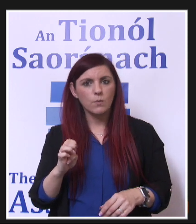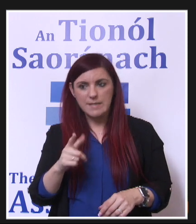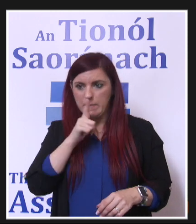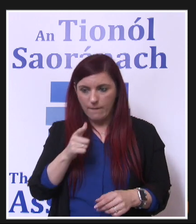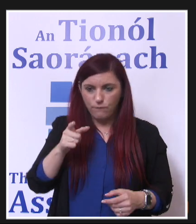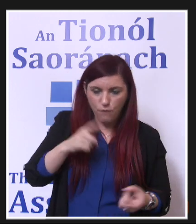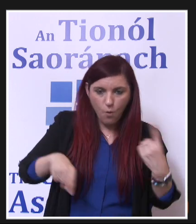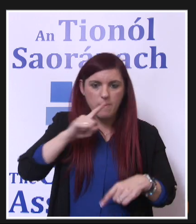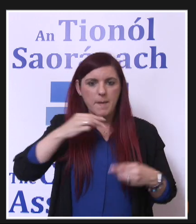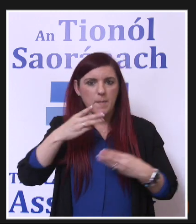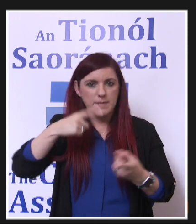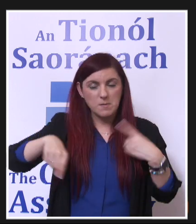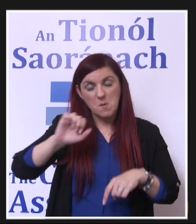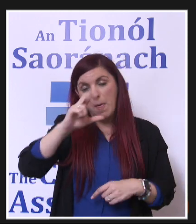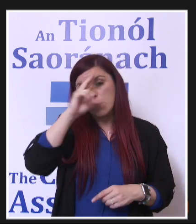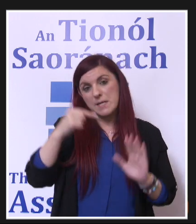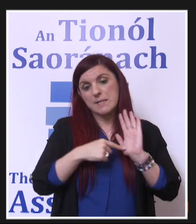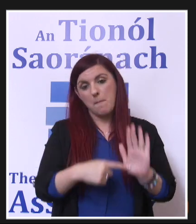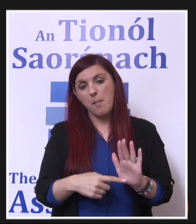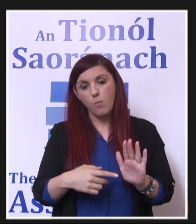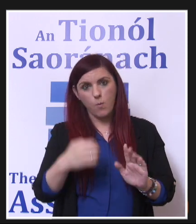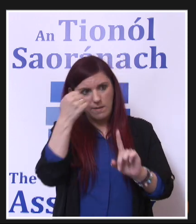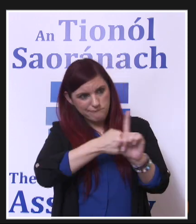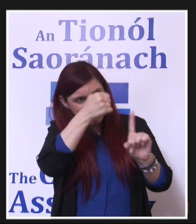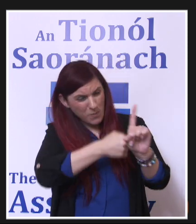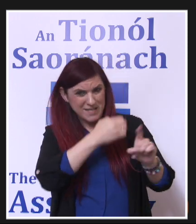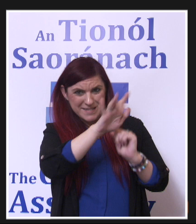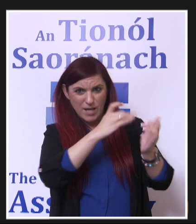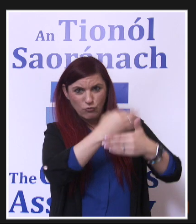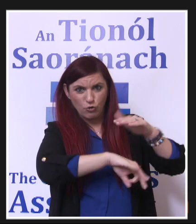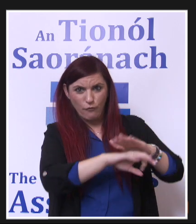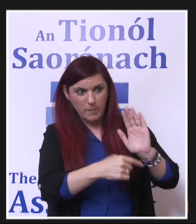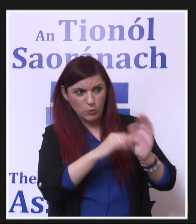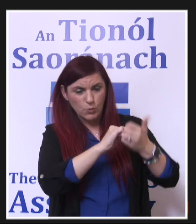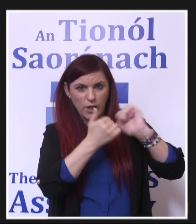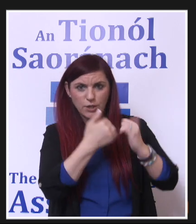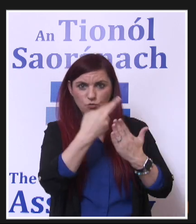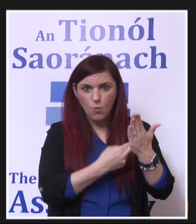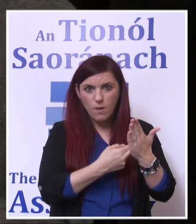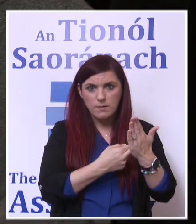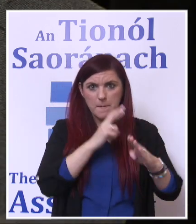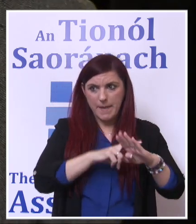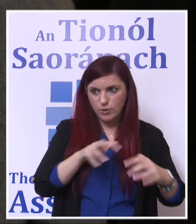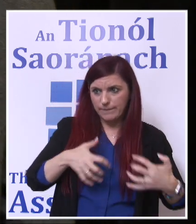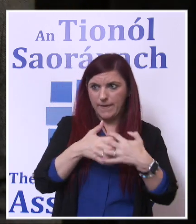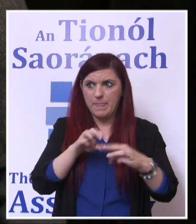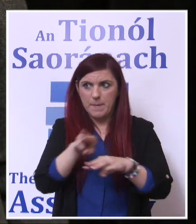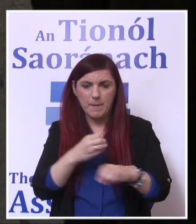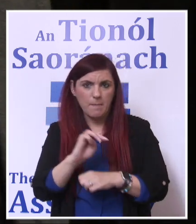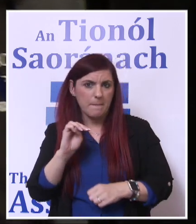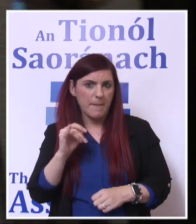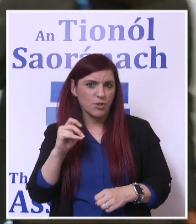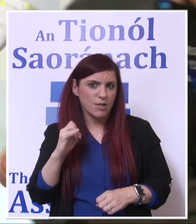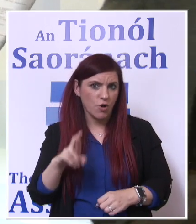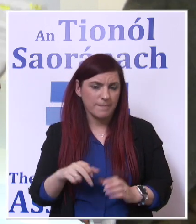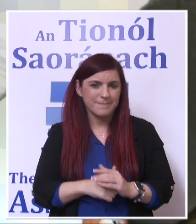say that was an example where the system we've got here kind of, came into its own. Thanks, Andy. Thanks for the question.